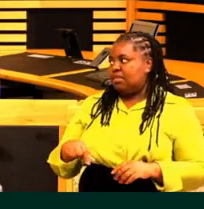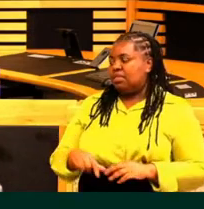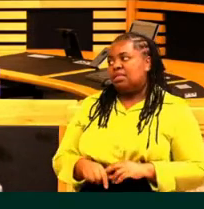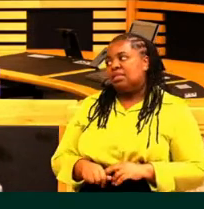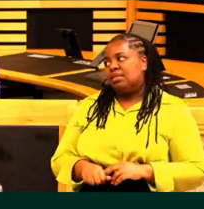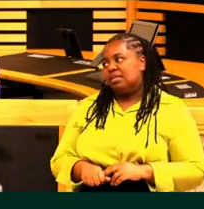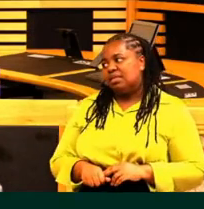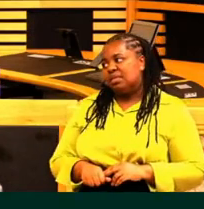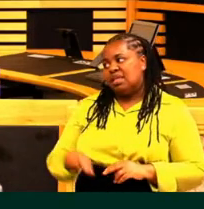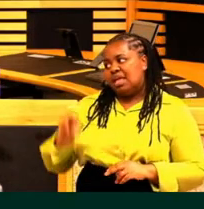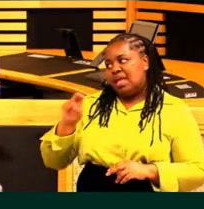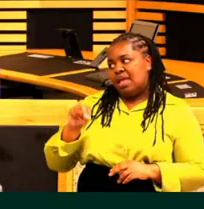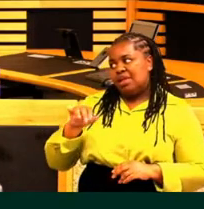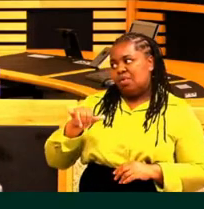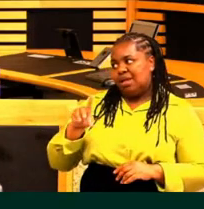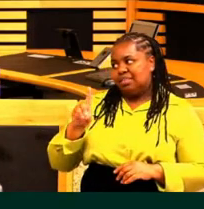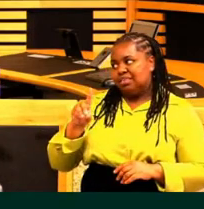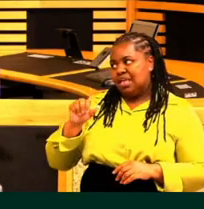foreign